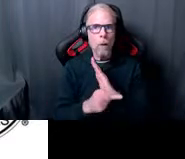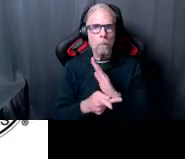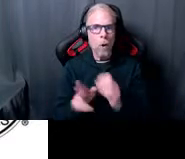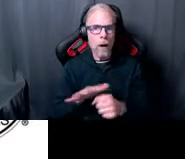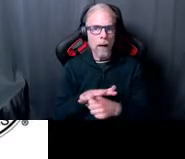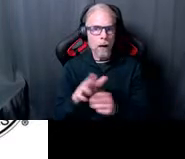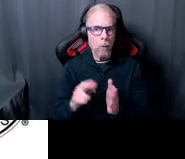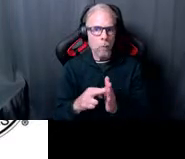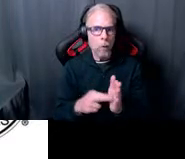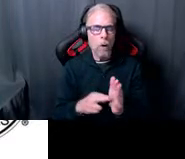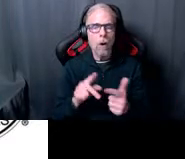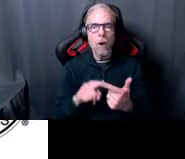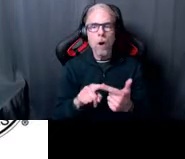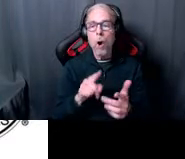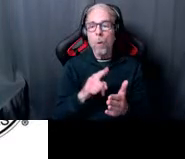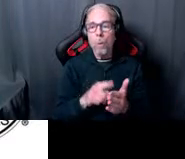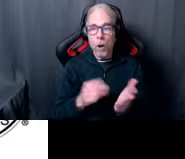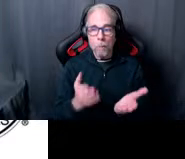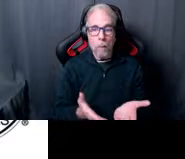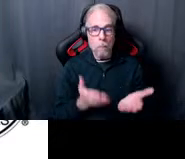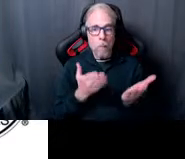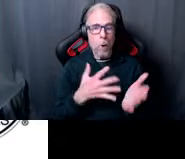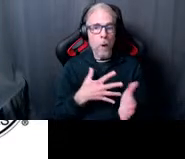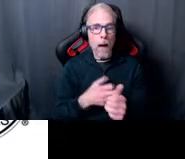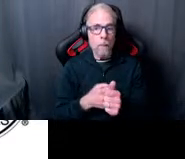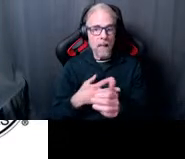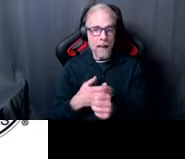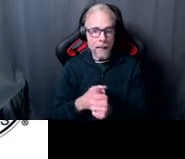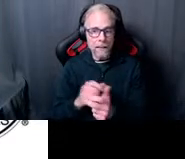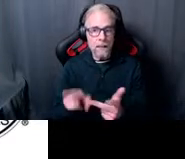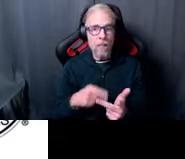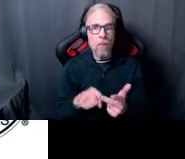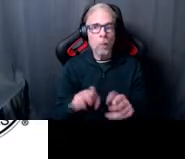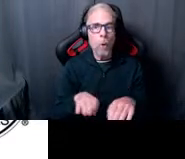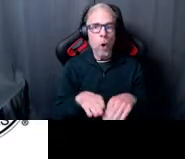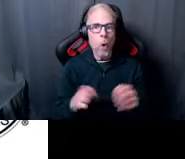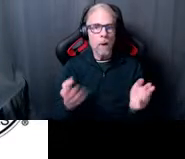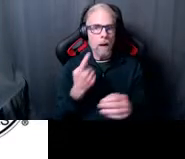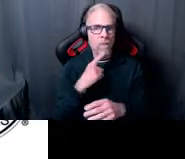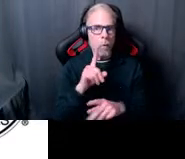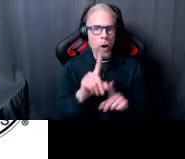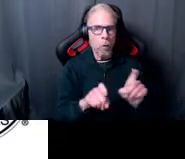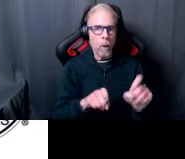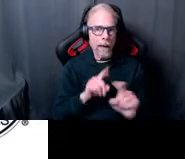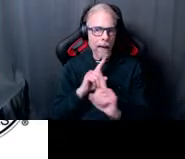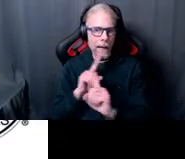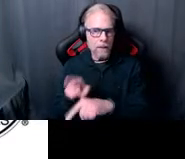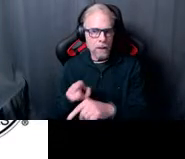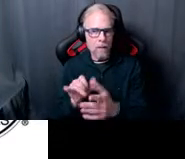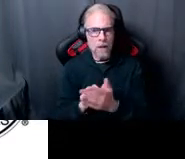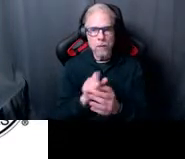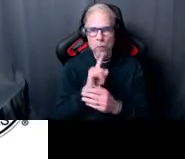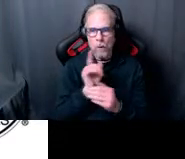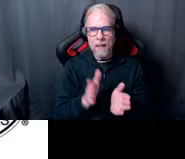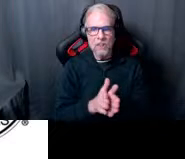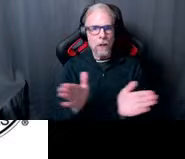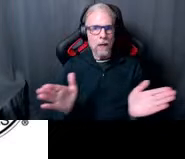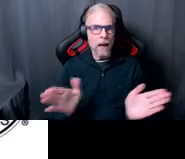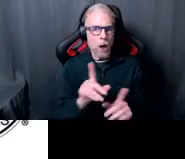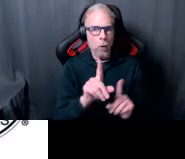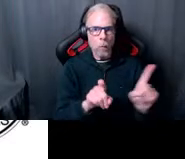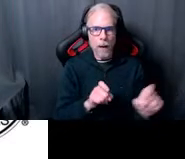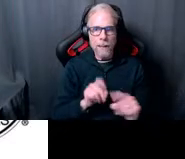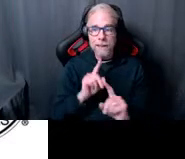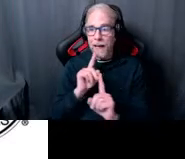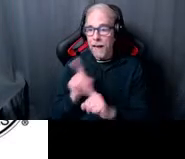What are those proposed updates? We'll open it up for question and answer, which is just really generic question and answers about the